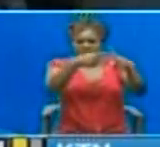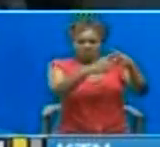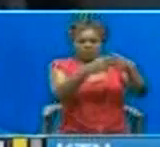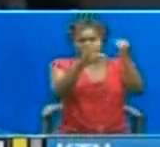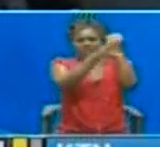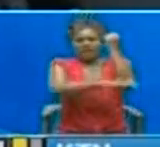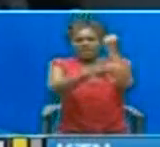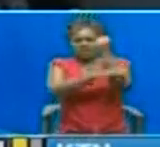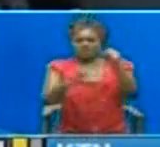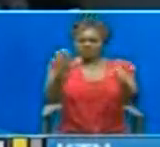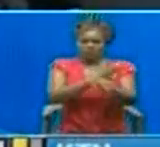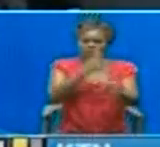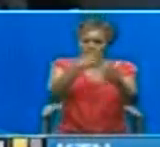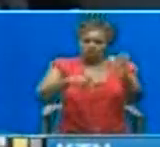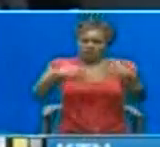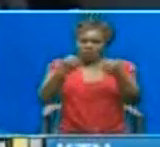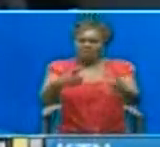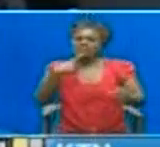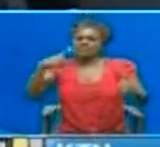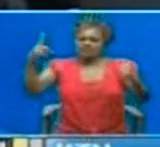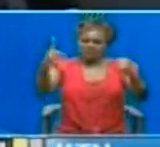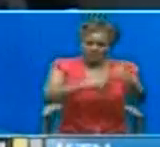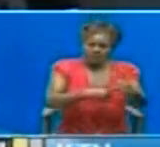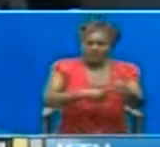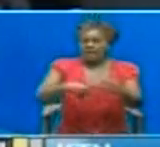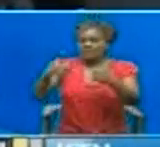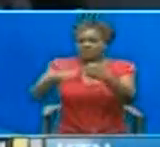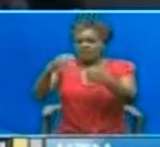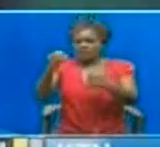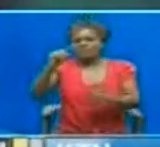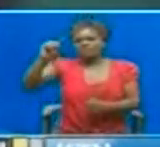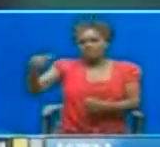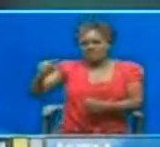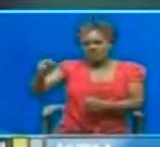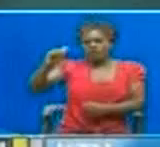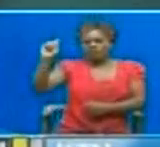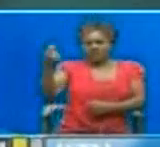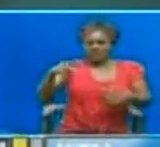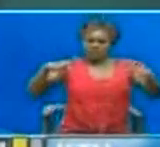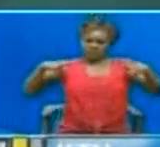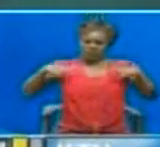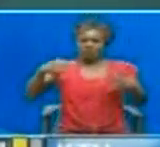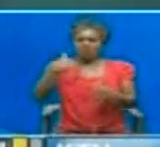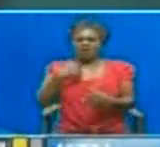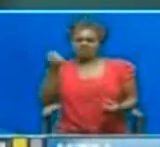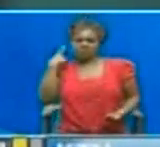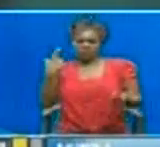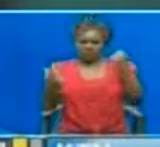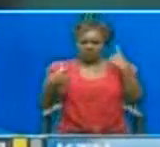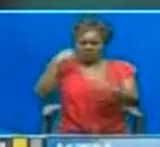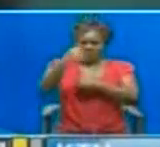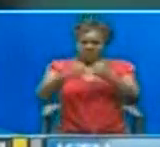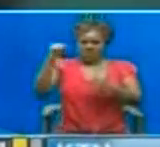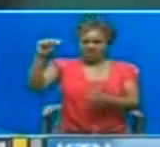the country at an expected cost of 660 million shillings. Kanyago, speaking at the Othaya Gitugi Tea Factory's annual